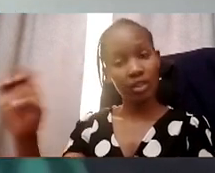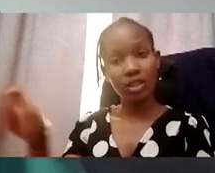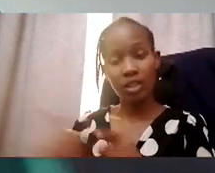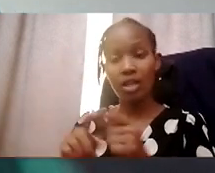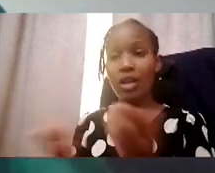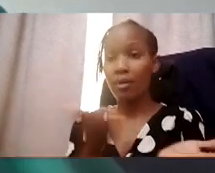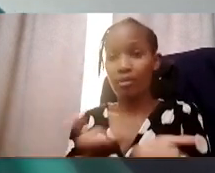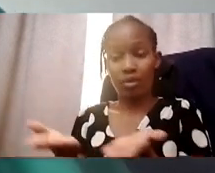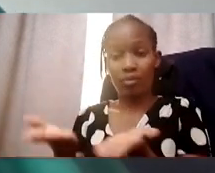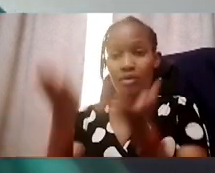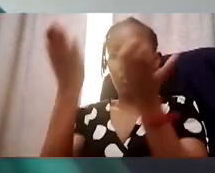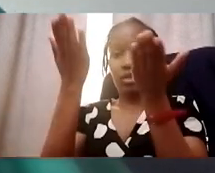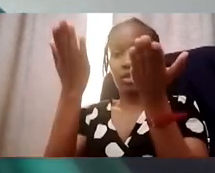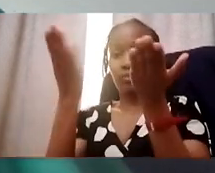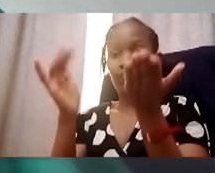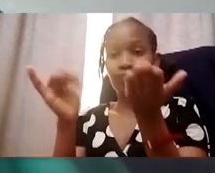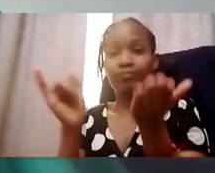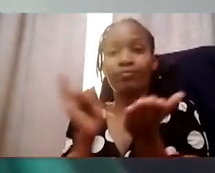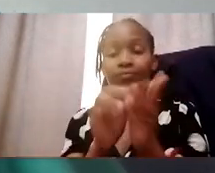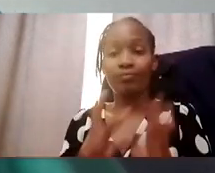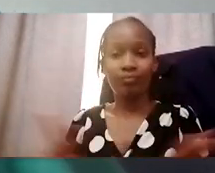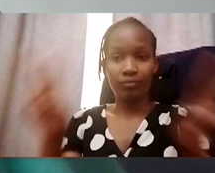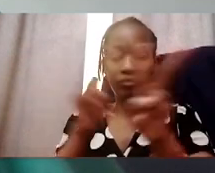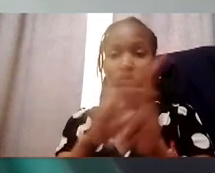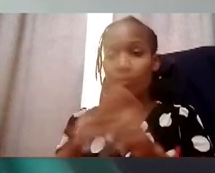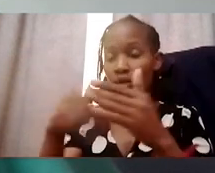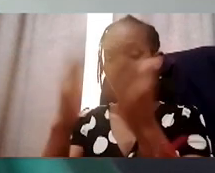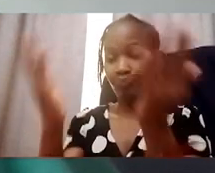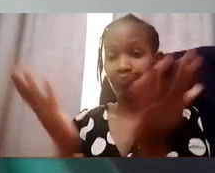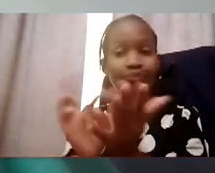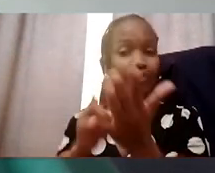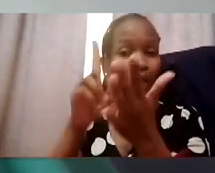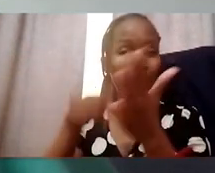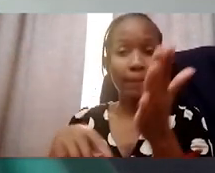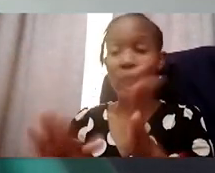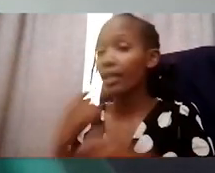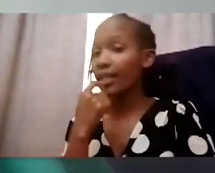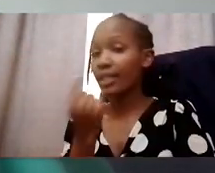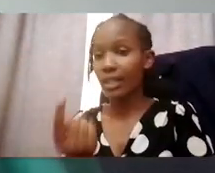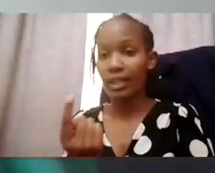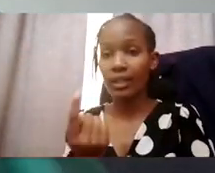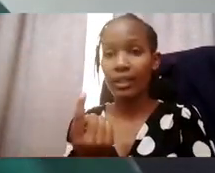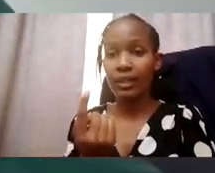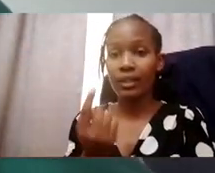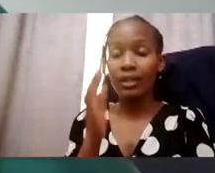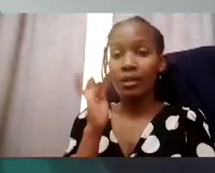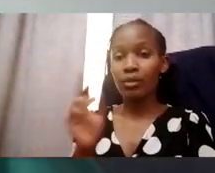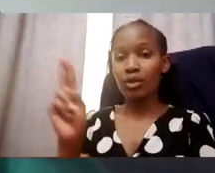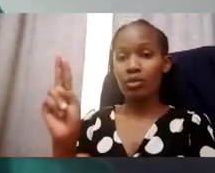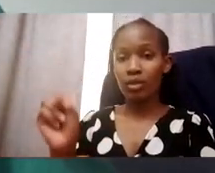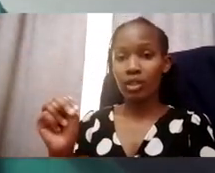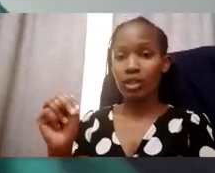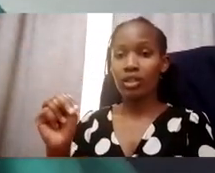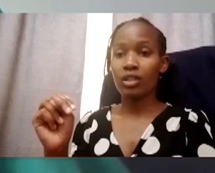over the world. Basically, what that means, as it was mentioned by UNHCR, really it's